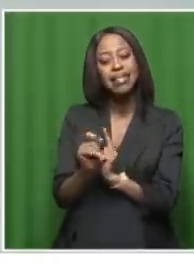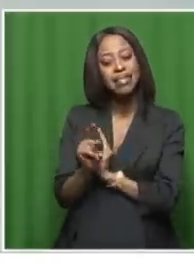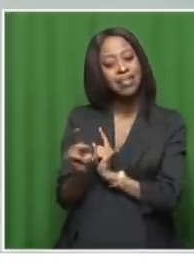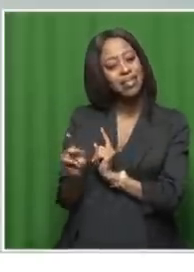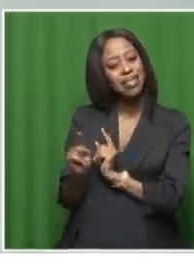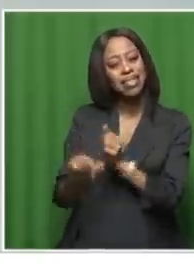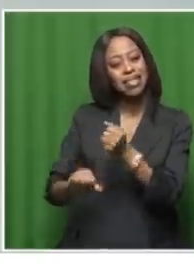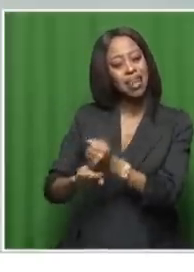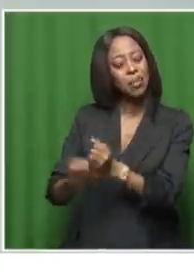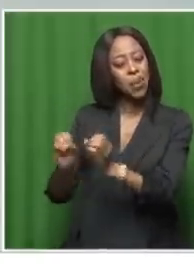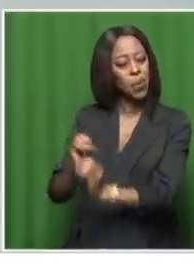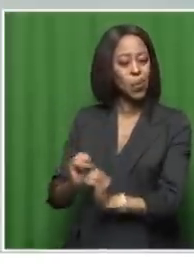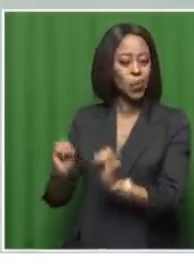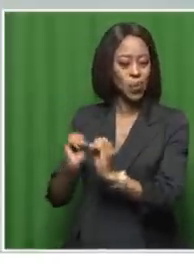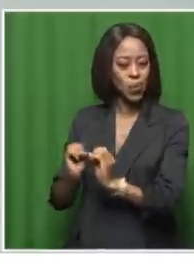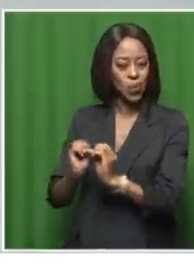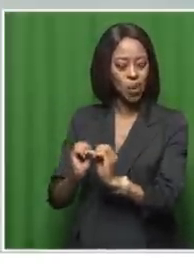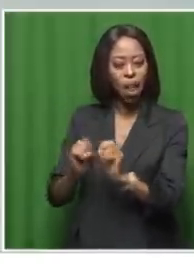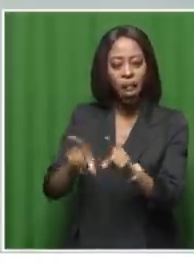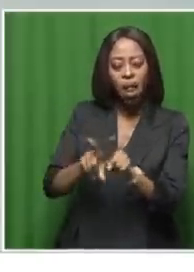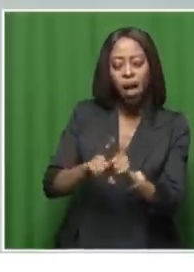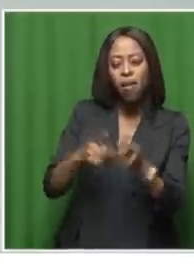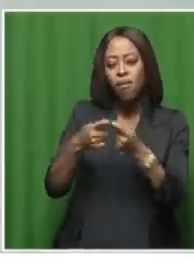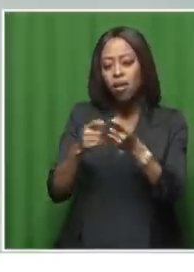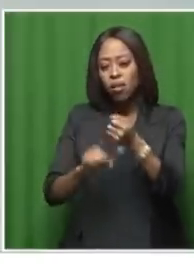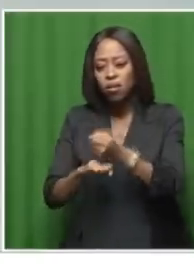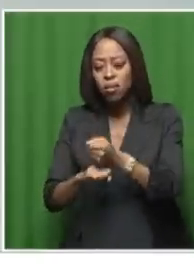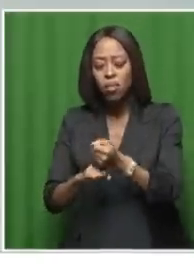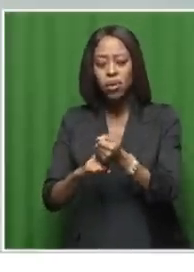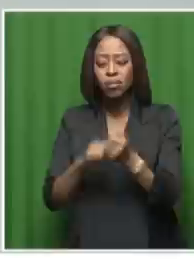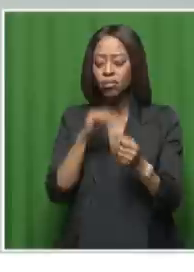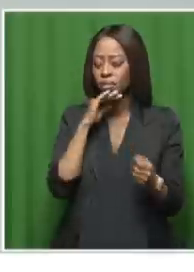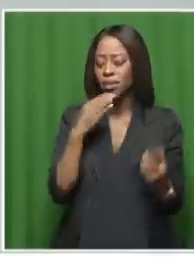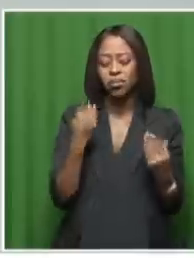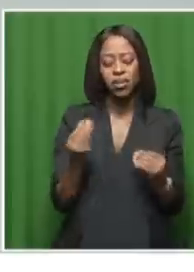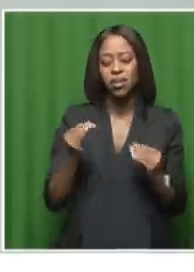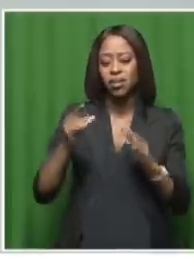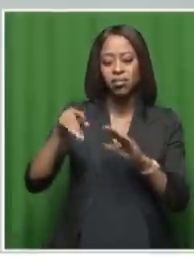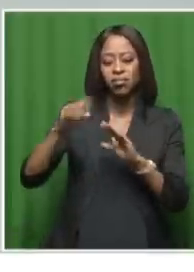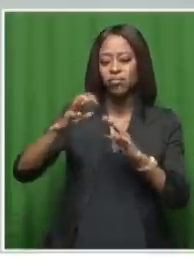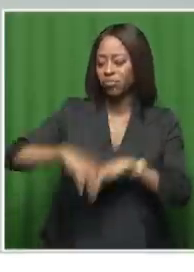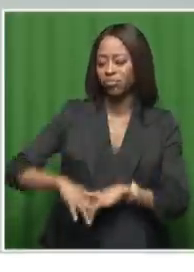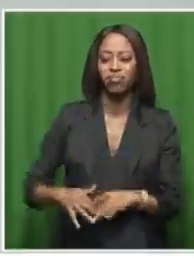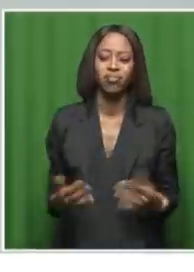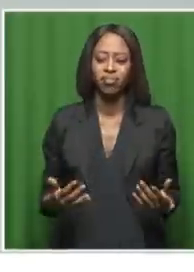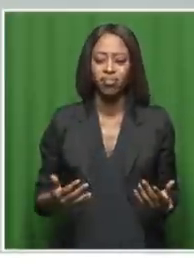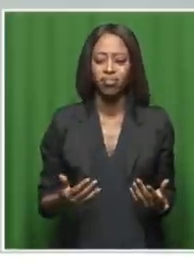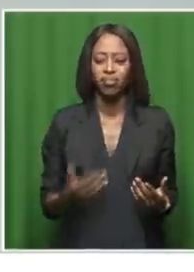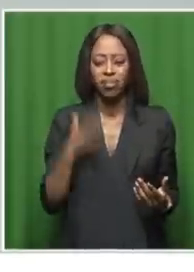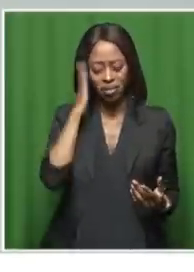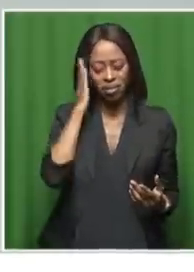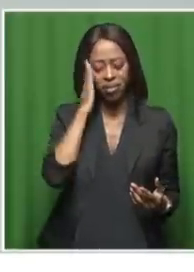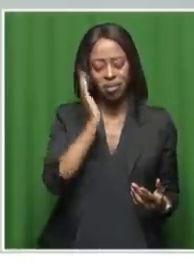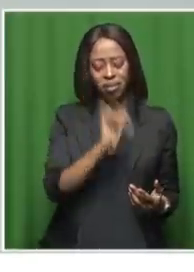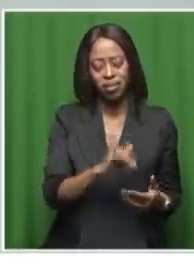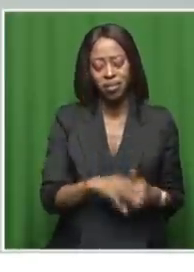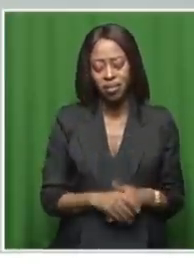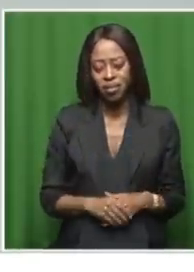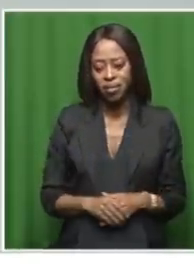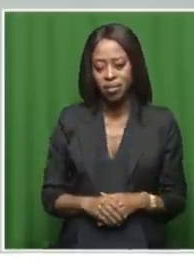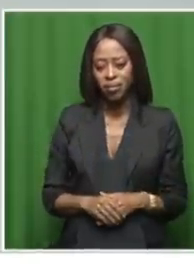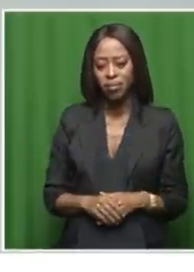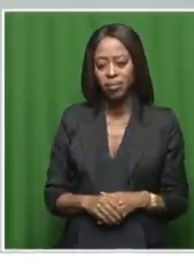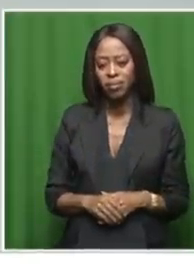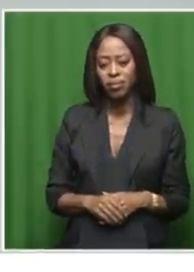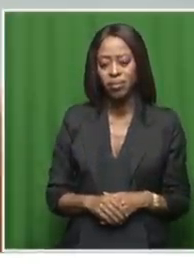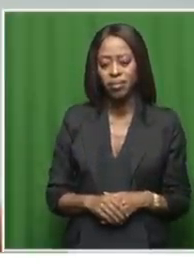no support in terms of financial support, then this business will fail. We do understand the realities of the country we live in.